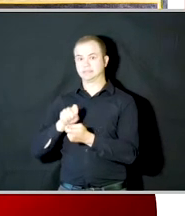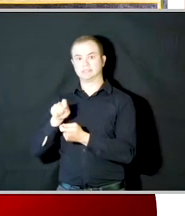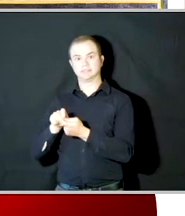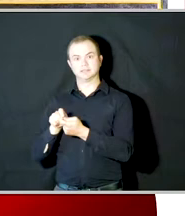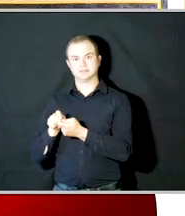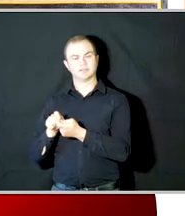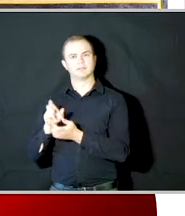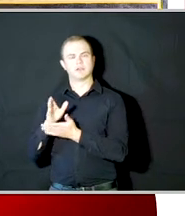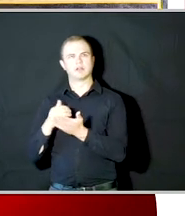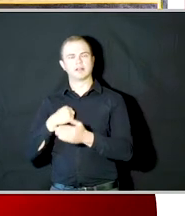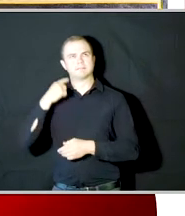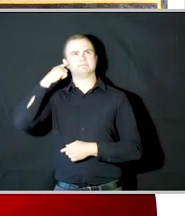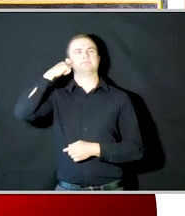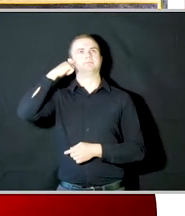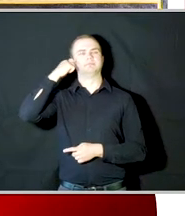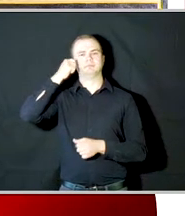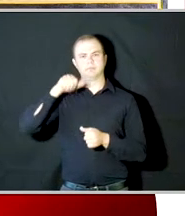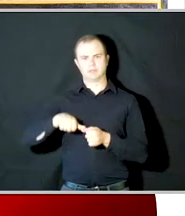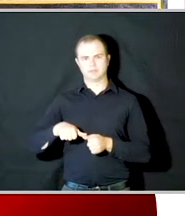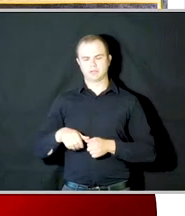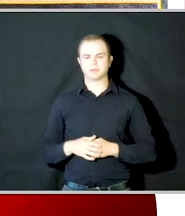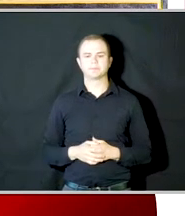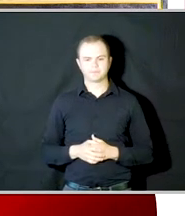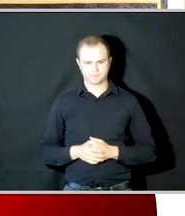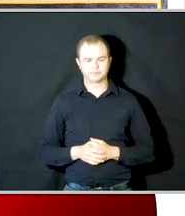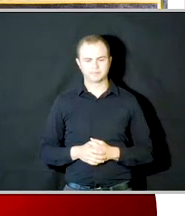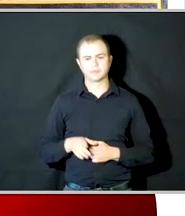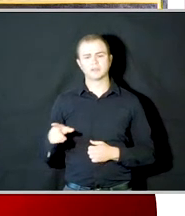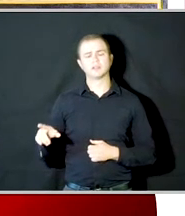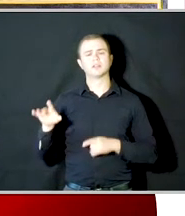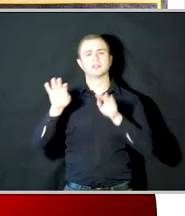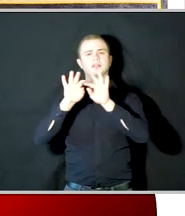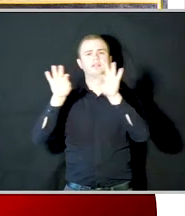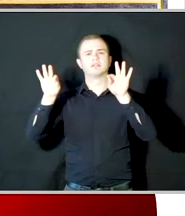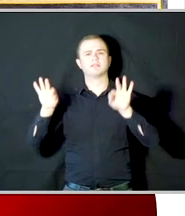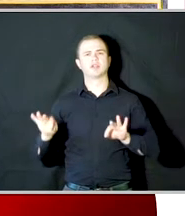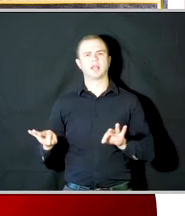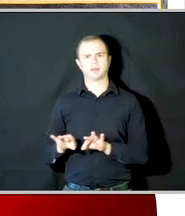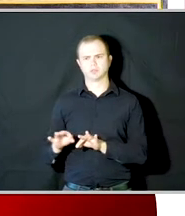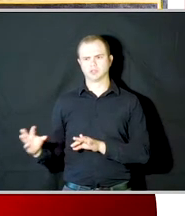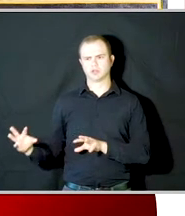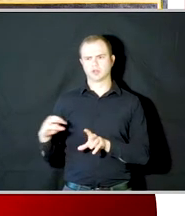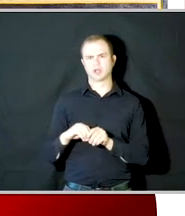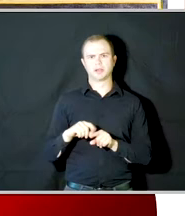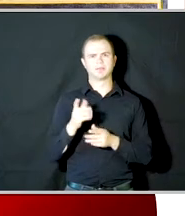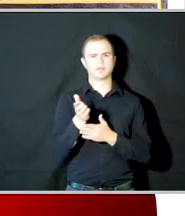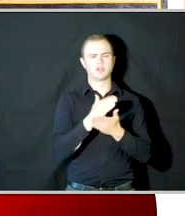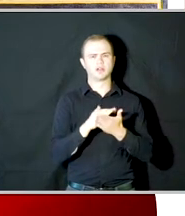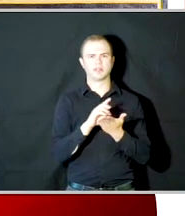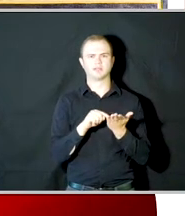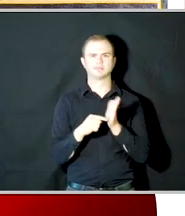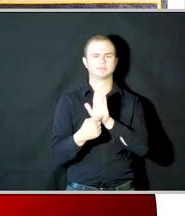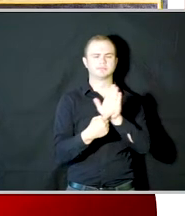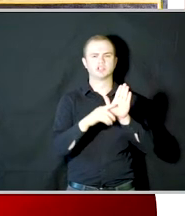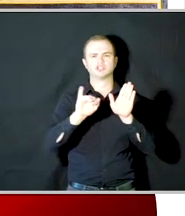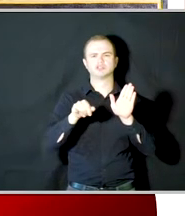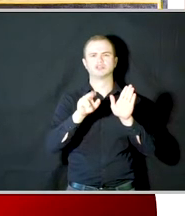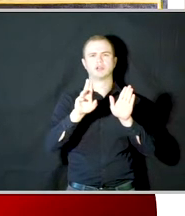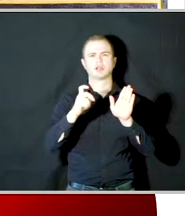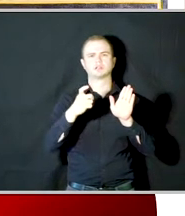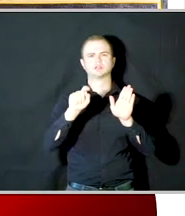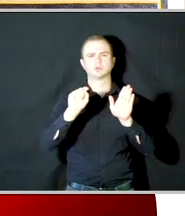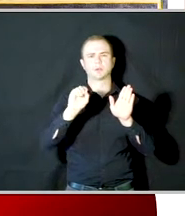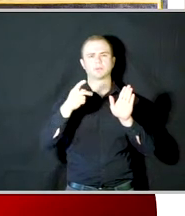to mind where there was a frame included as part of the piece that provided a juxtaposition